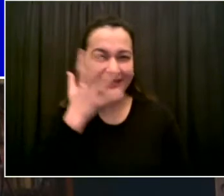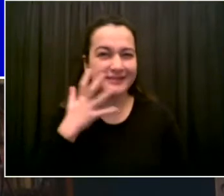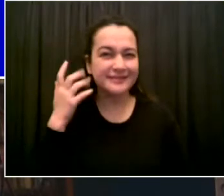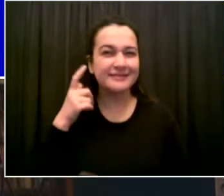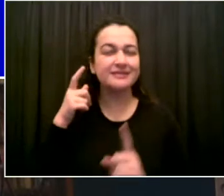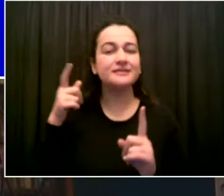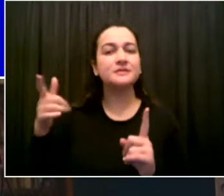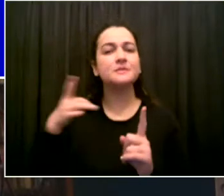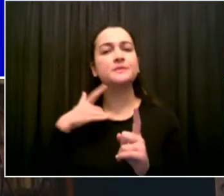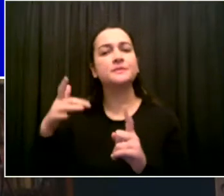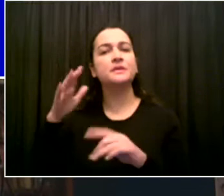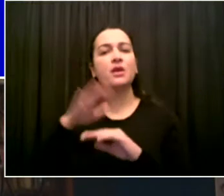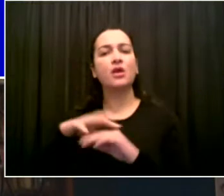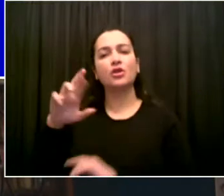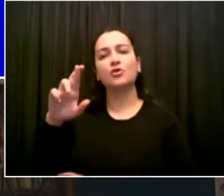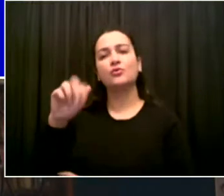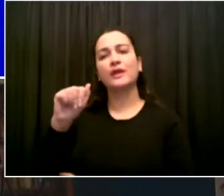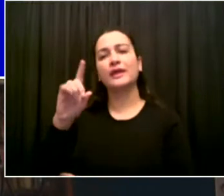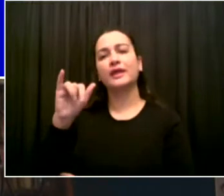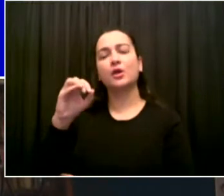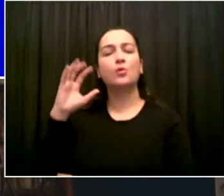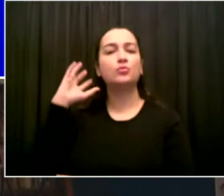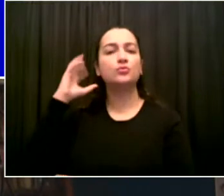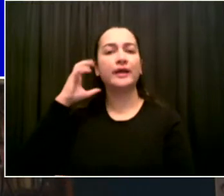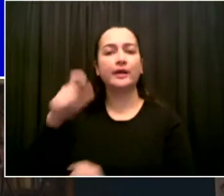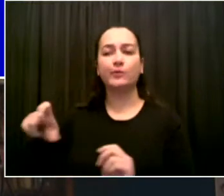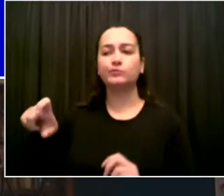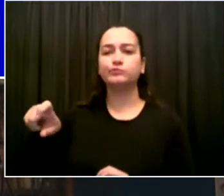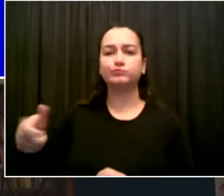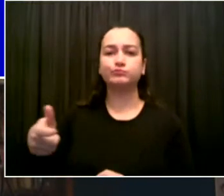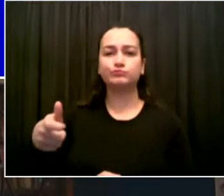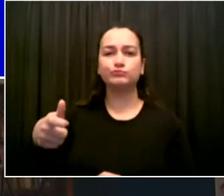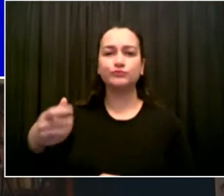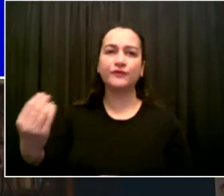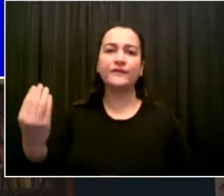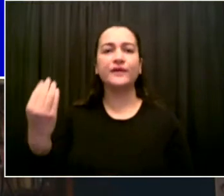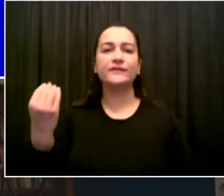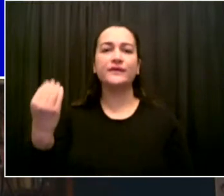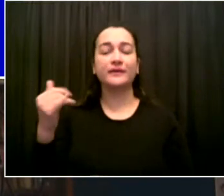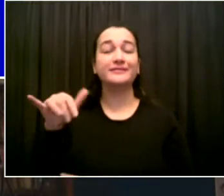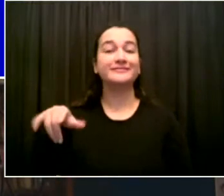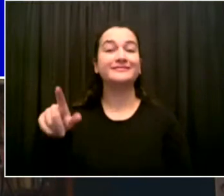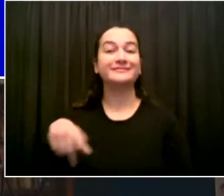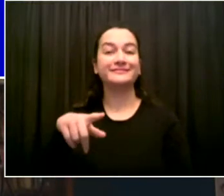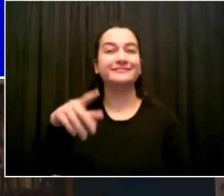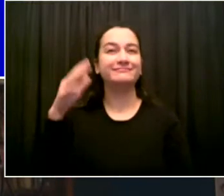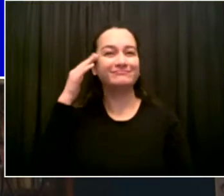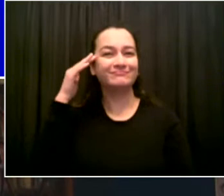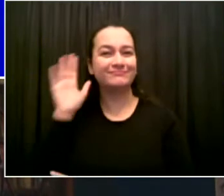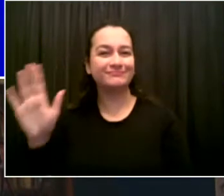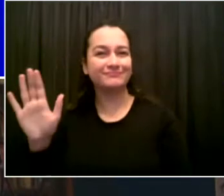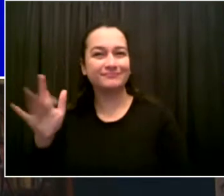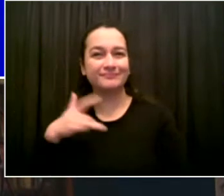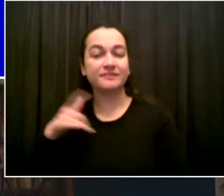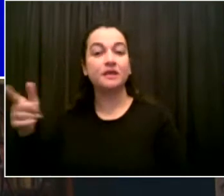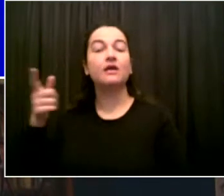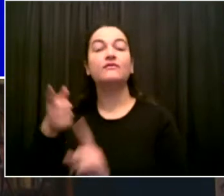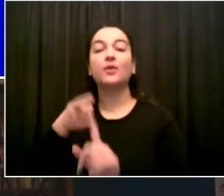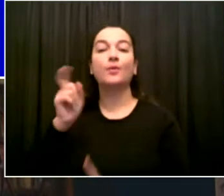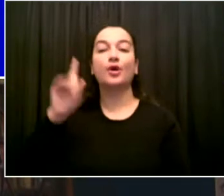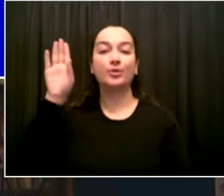has an amazing story, born in Brooklyn, but raised in Ireland, came back here and did just about every job in the world,